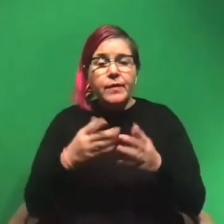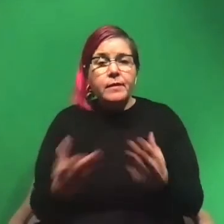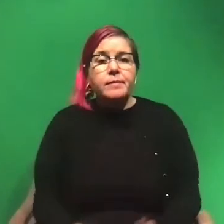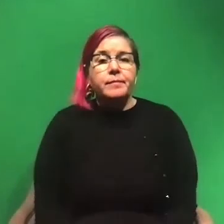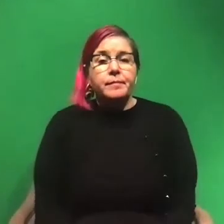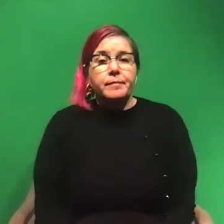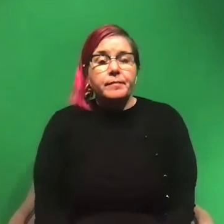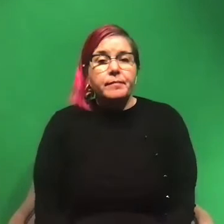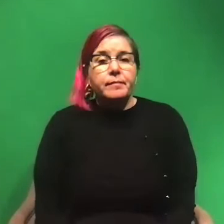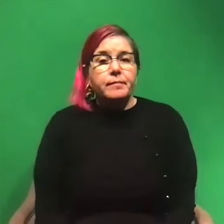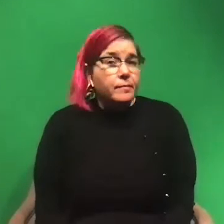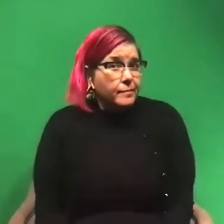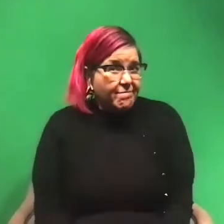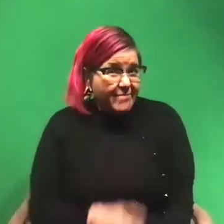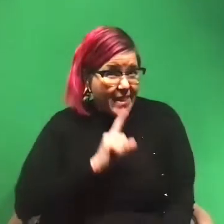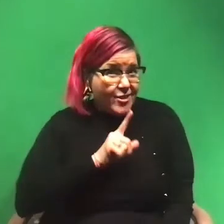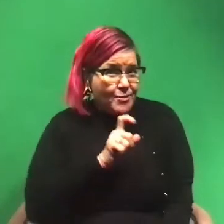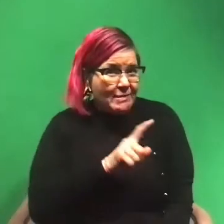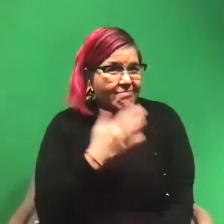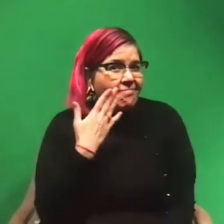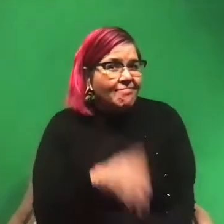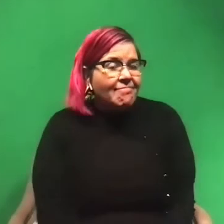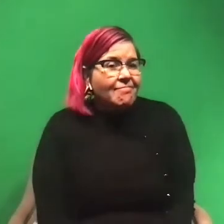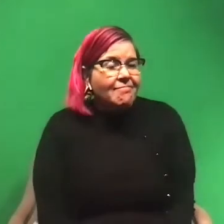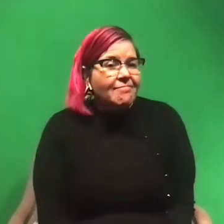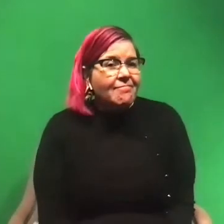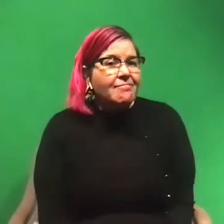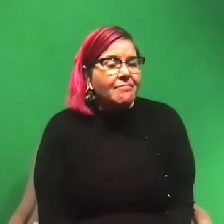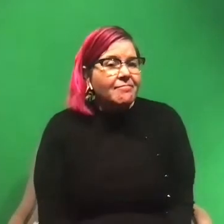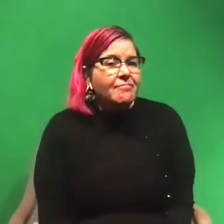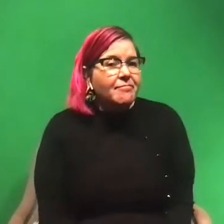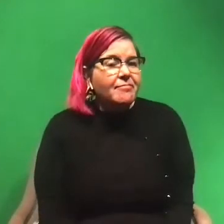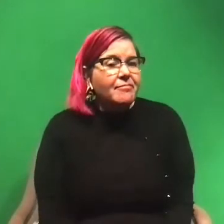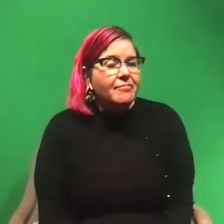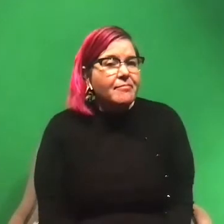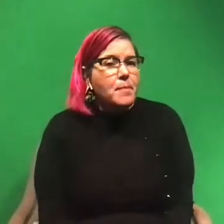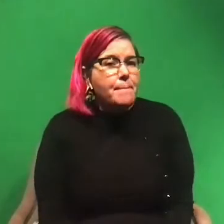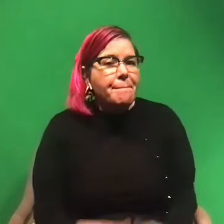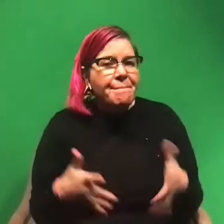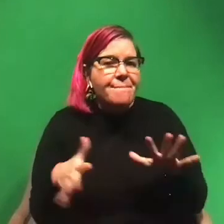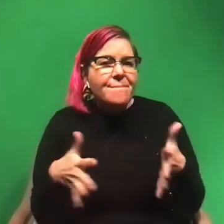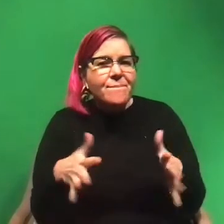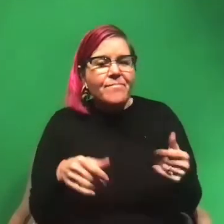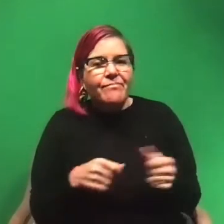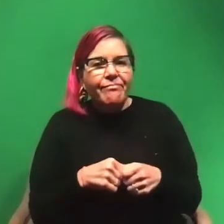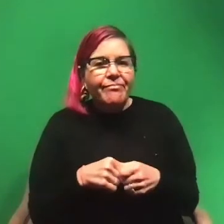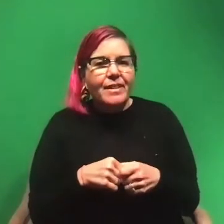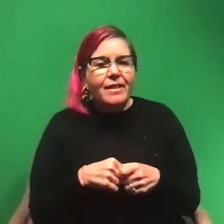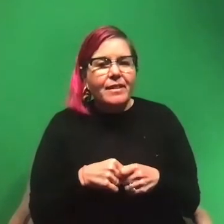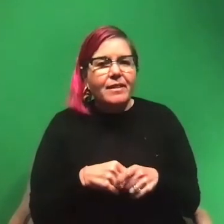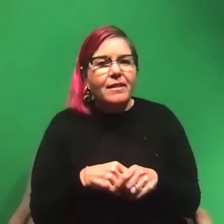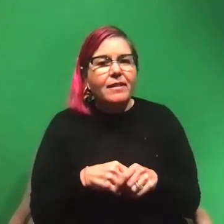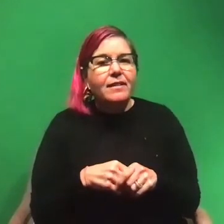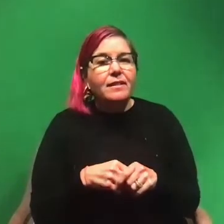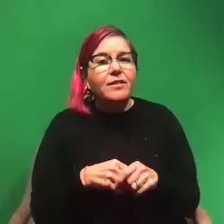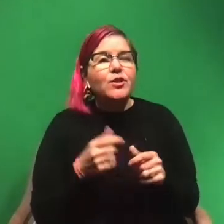I don't know if that really answers the question, but it's sort of like you have, in order for you to answer